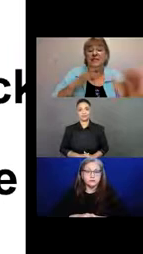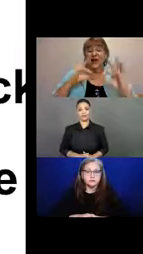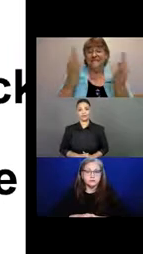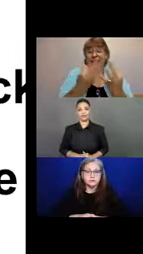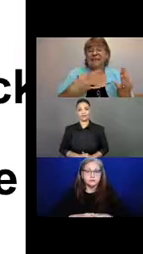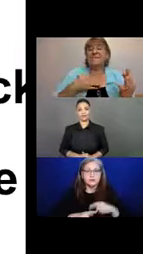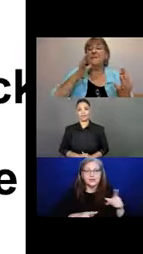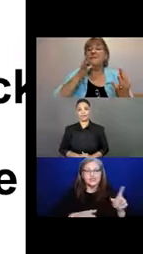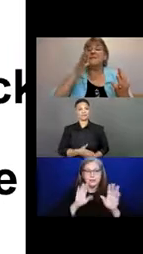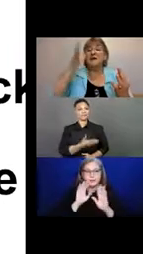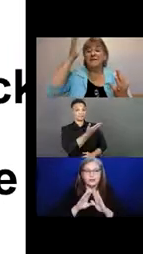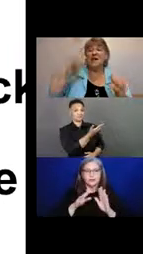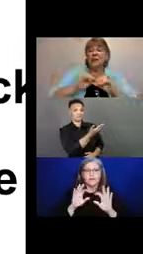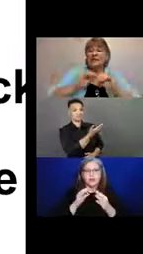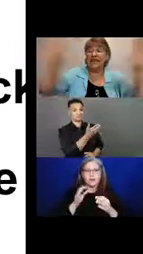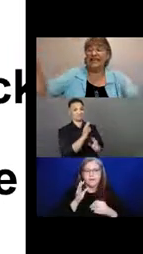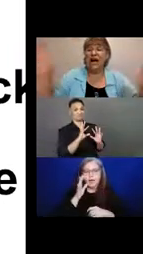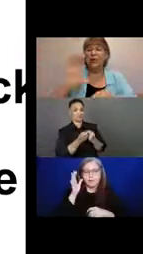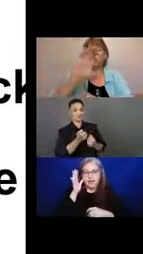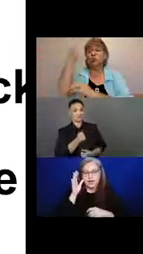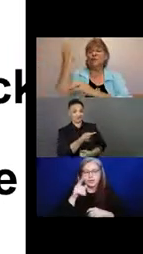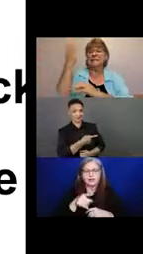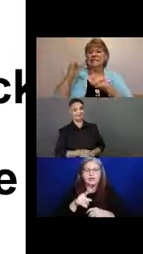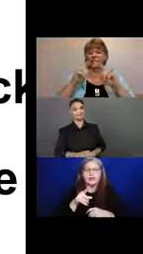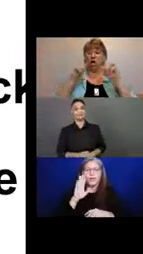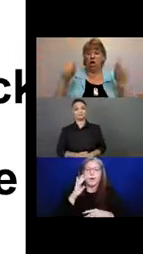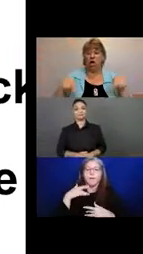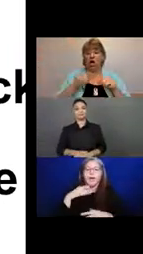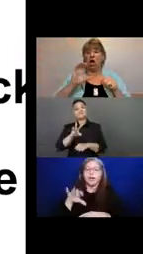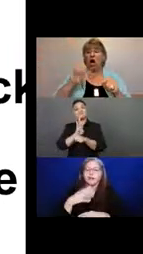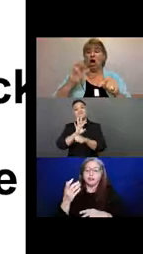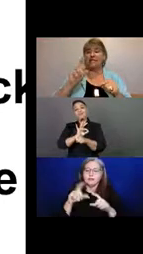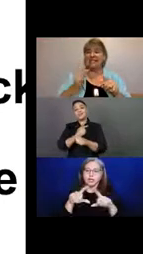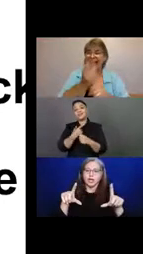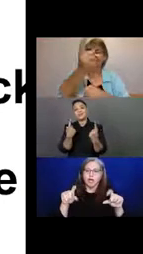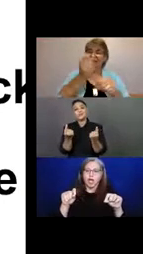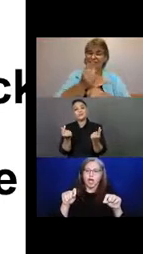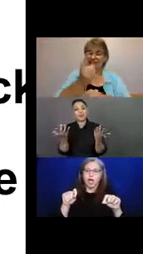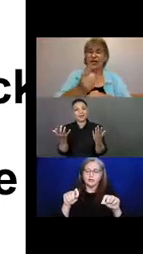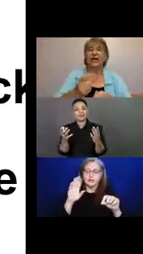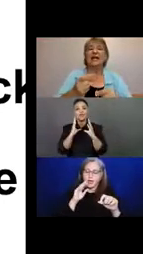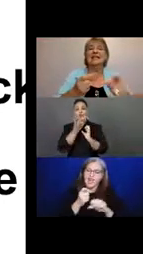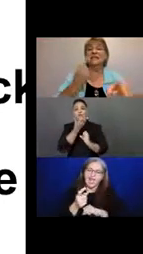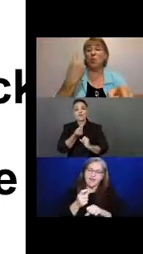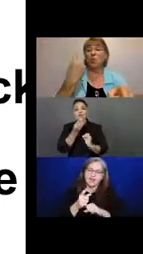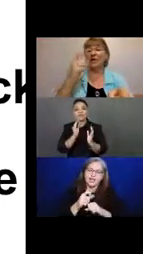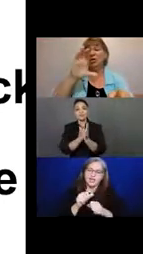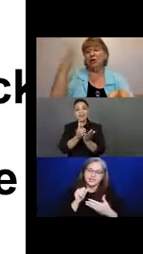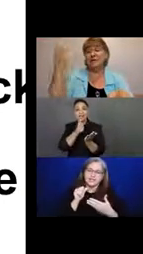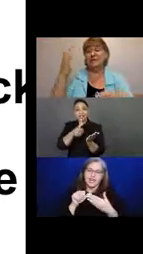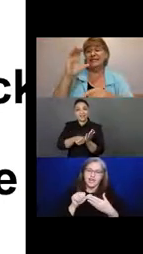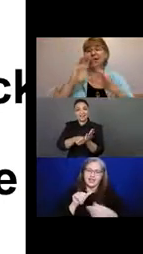This is our family. My mother, father would send out Christmas cards every year. This is